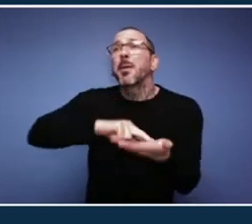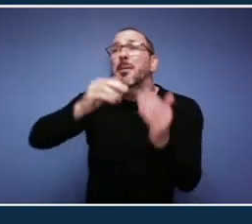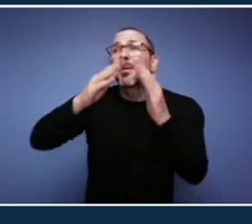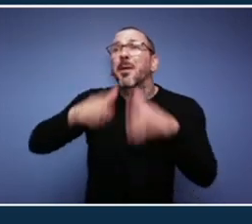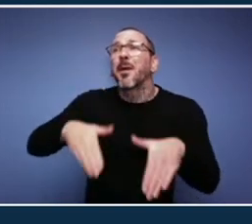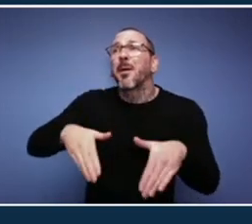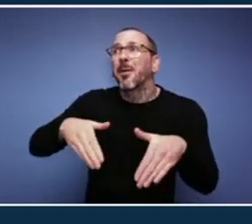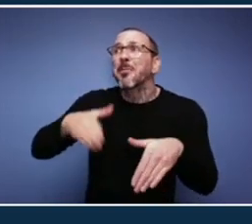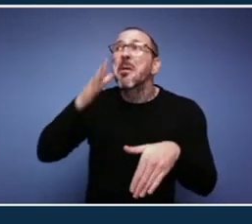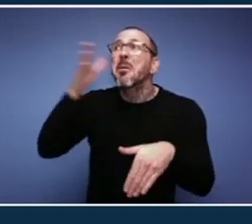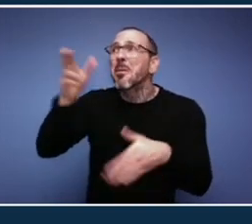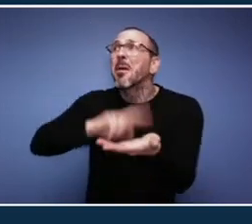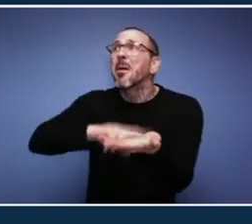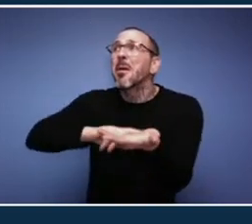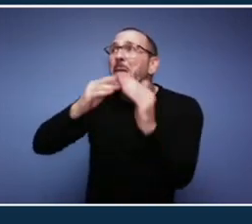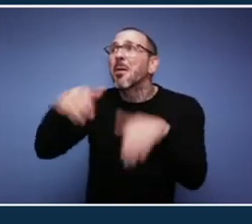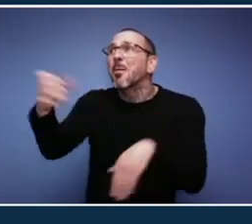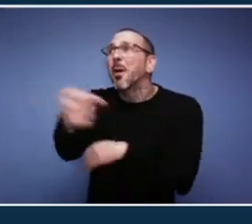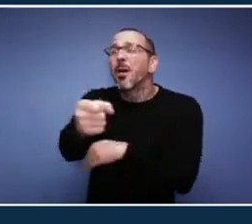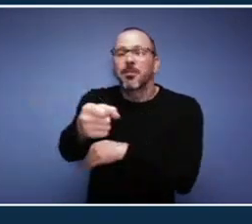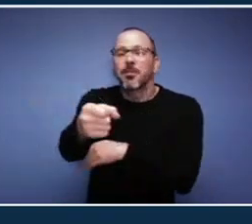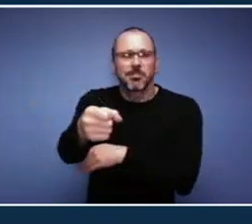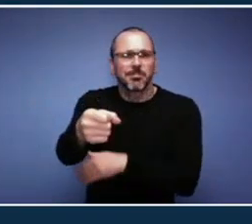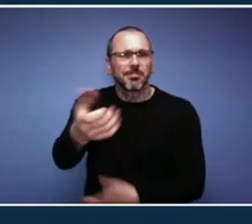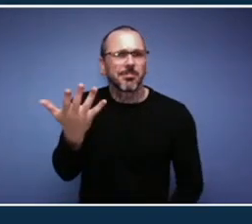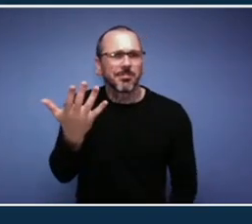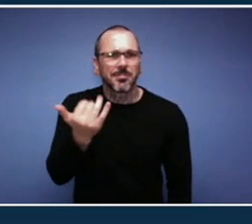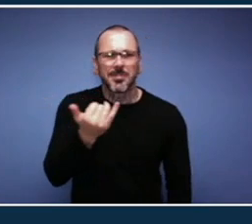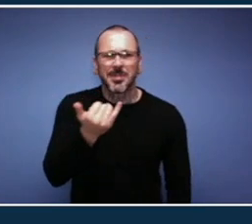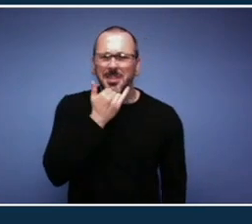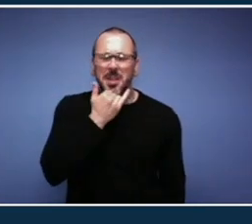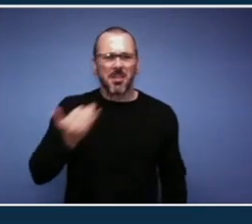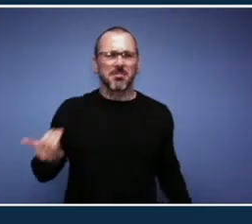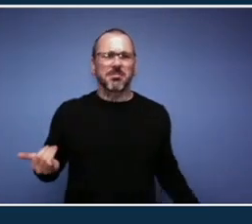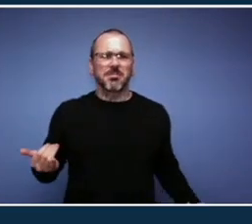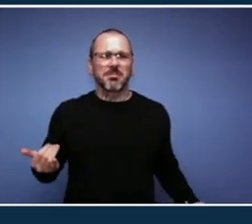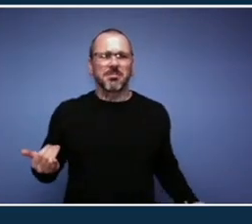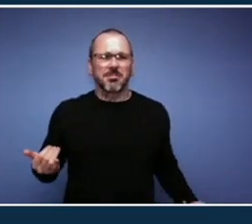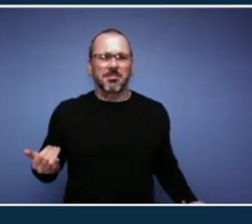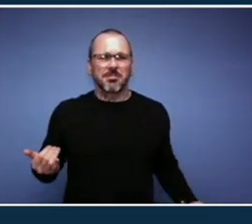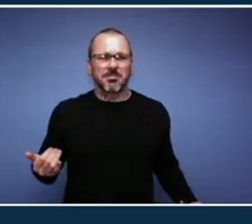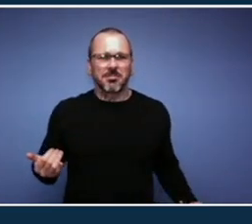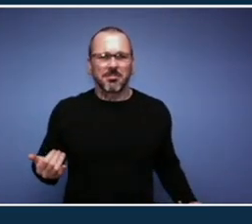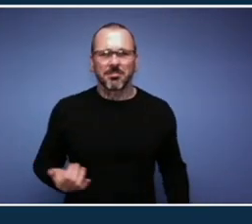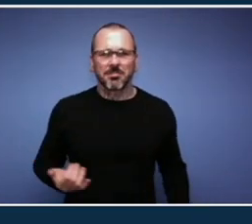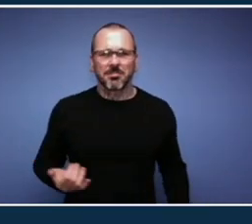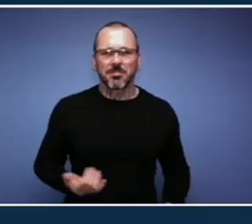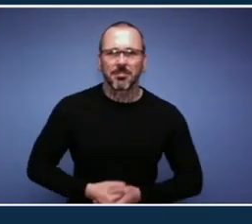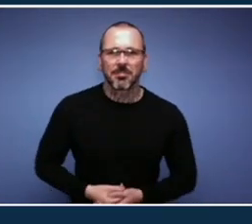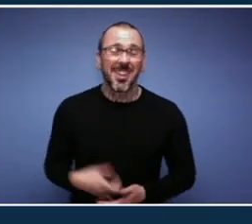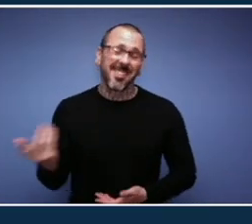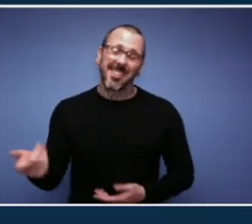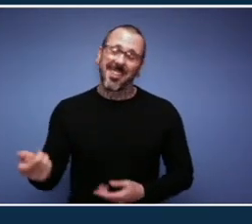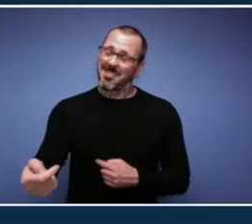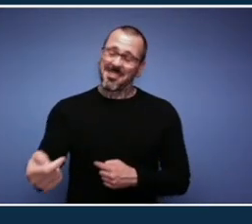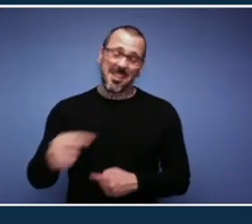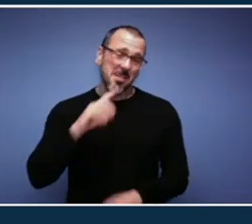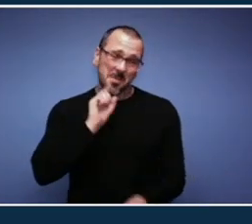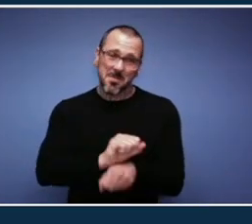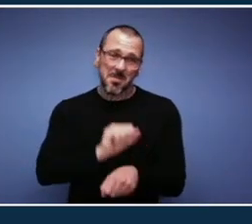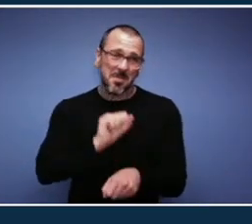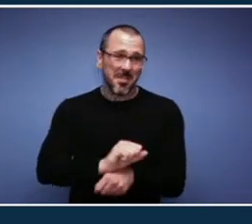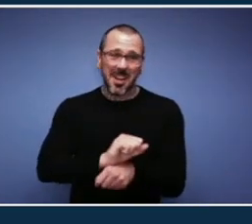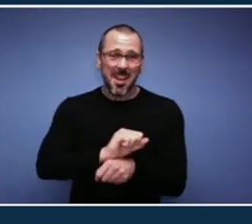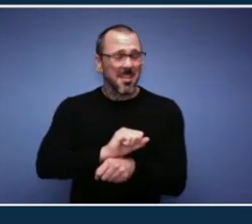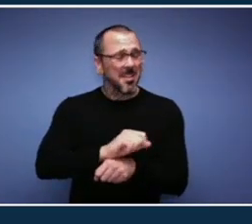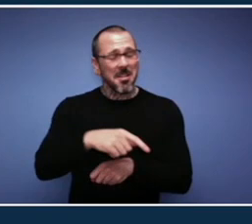of thinking is sometimes referred to as ableism. And it really does, when we go back to the question of why, how did this happen, it does lie at the